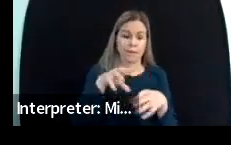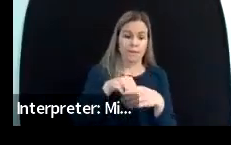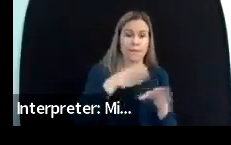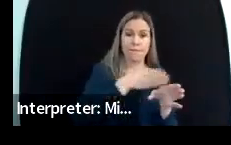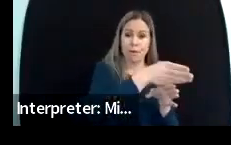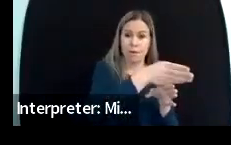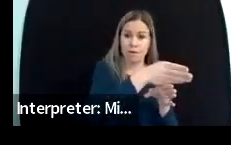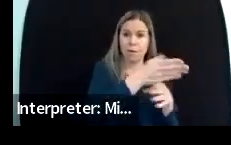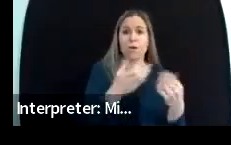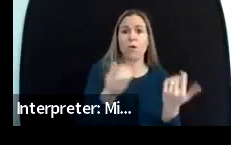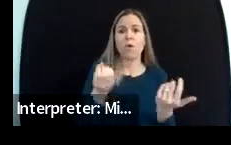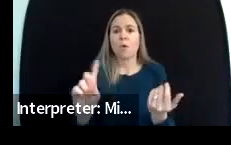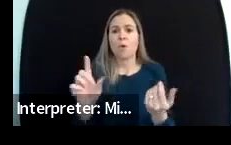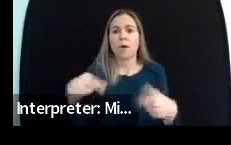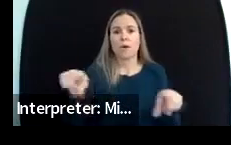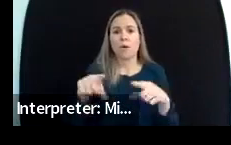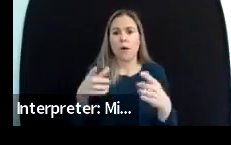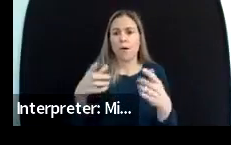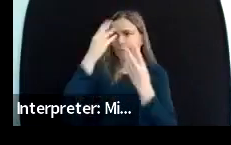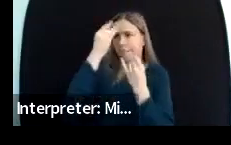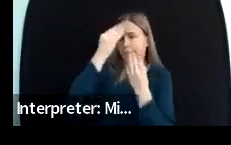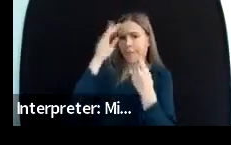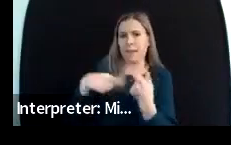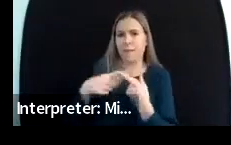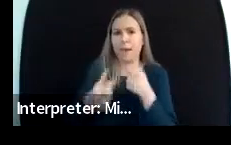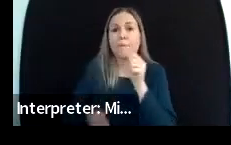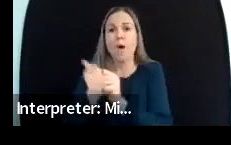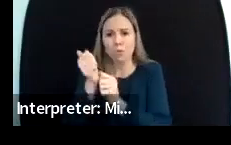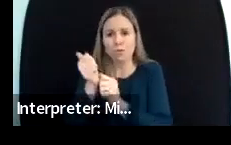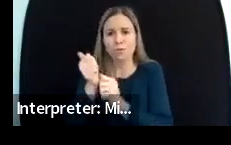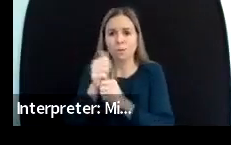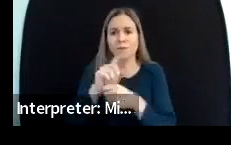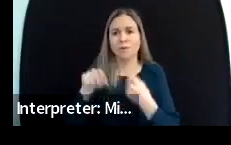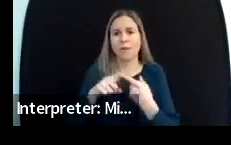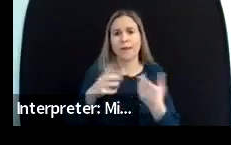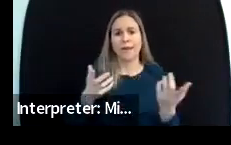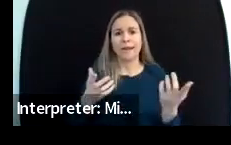or where do you spend your time like thinking about the most when it comes to